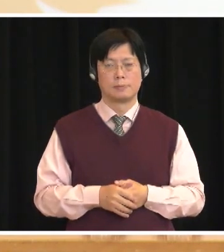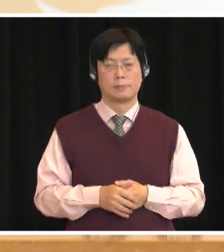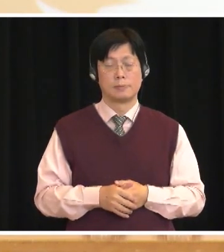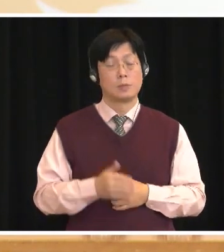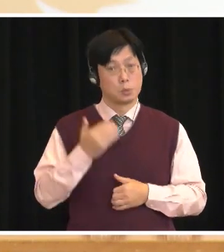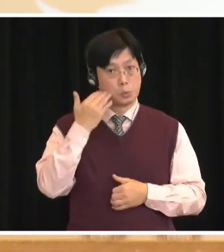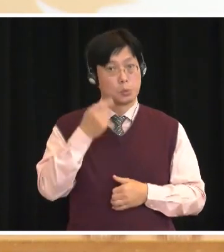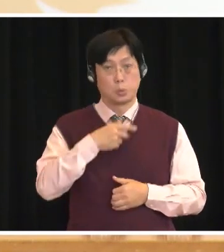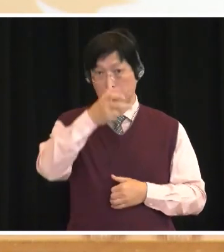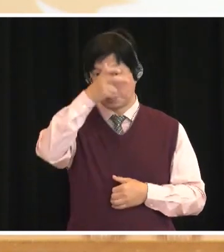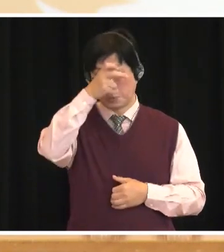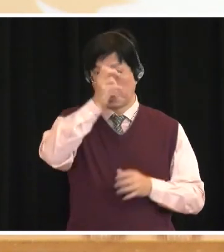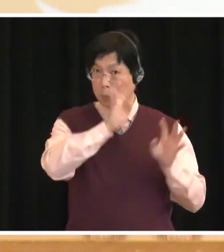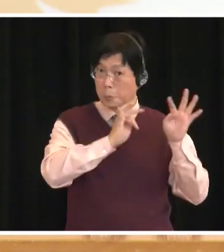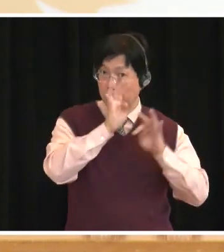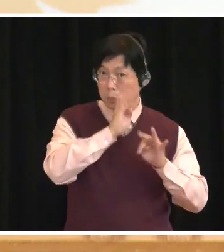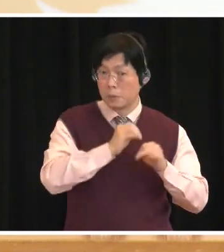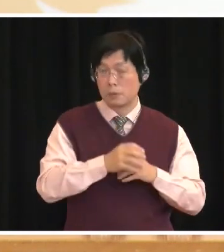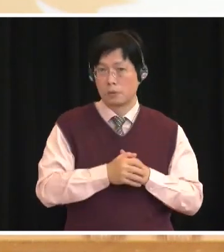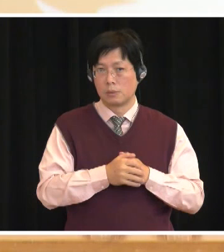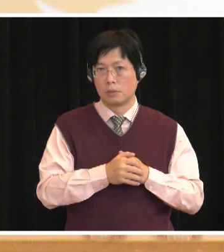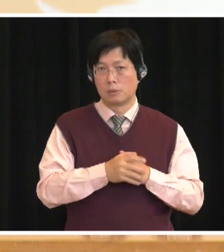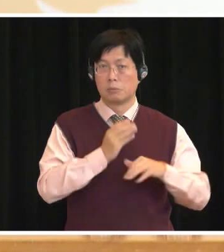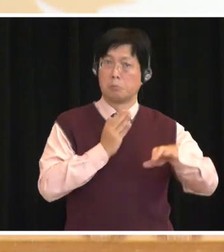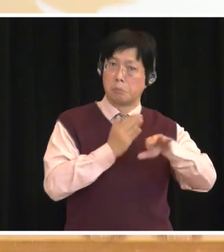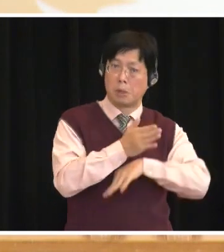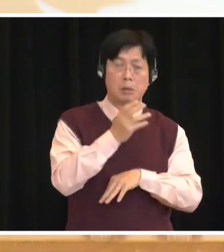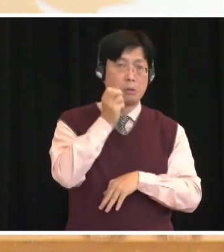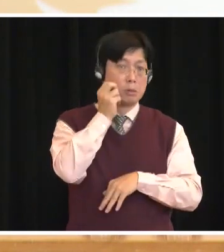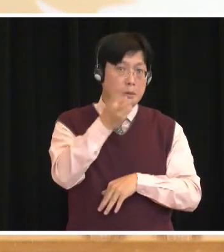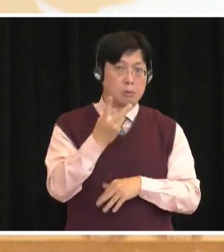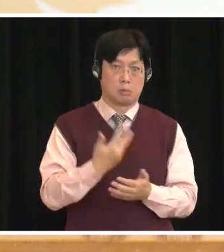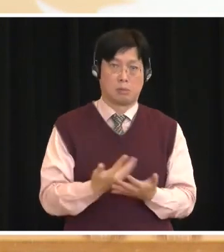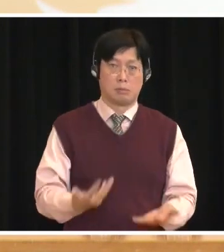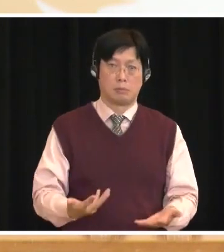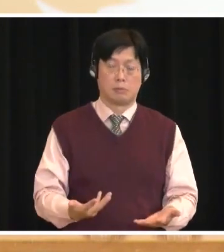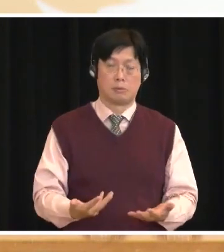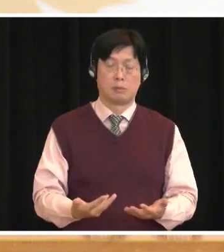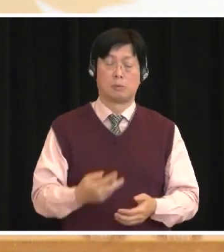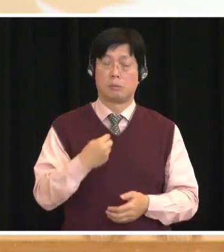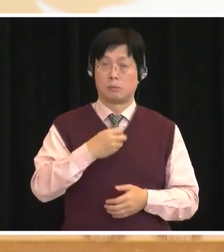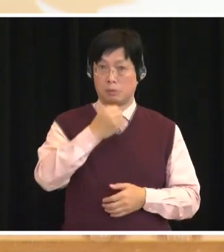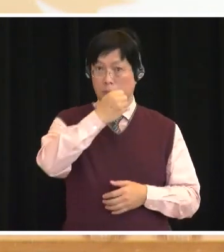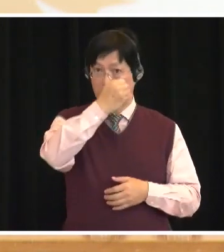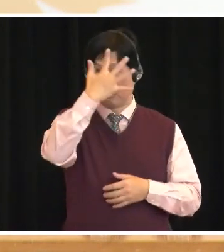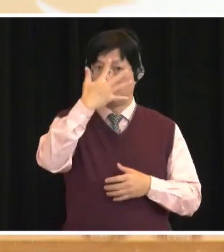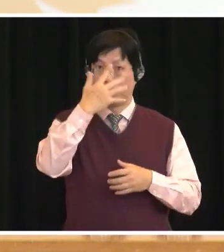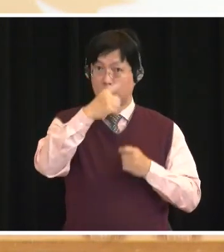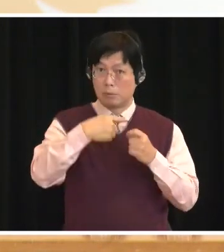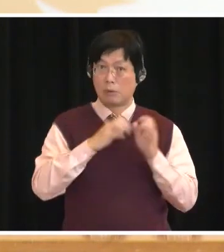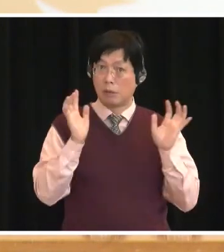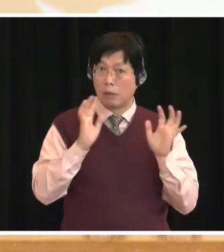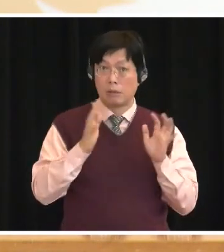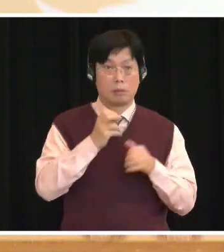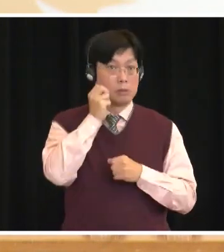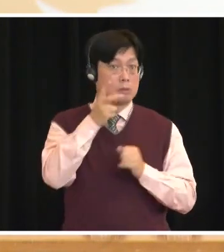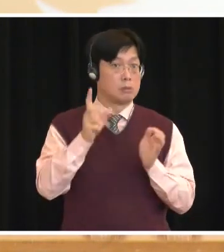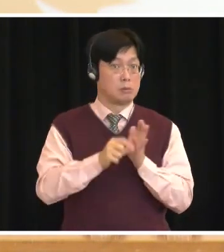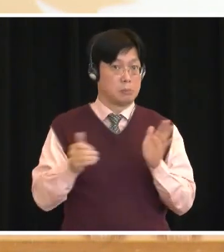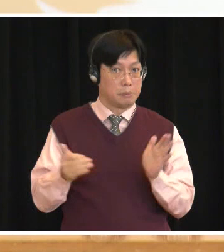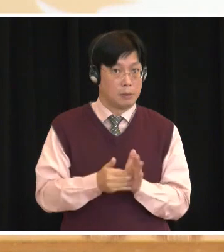2 months? Does that mean that a child is released after 2 months? Or is there another way to continue with